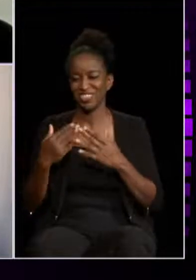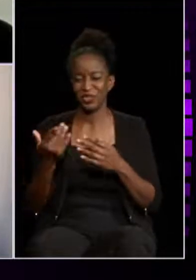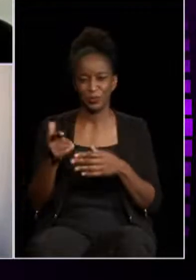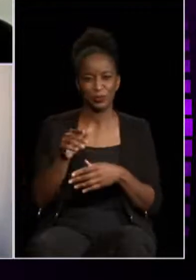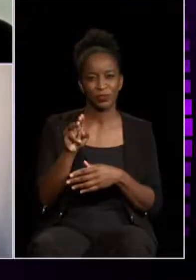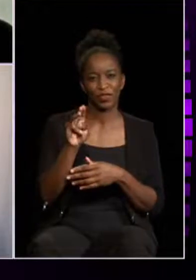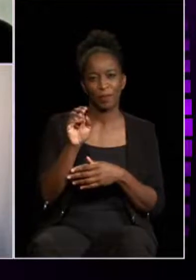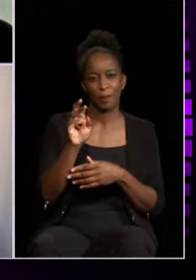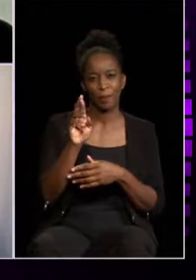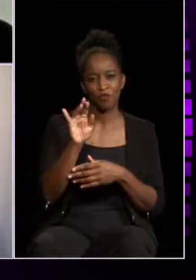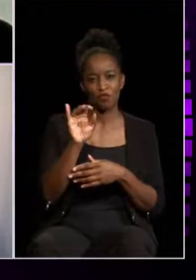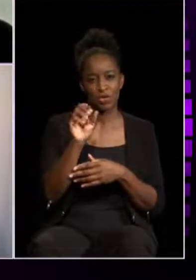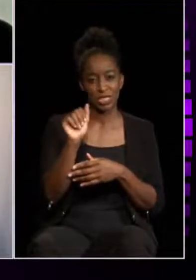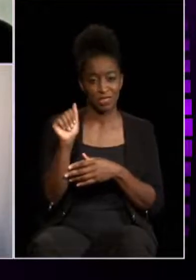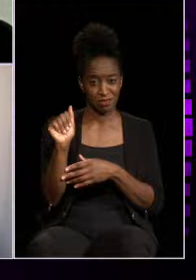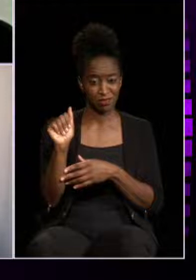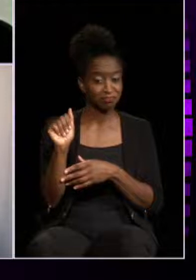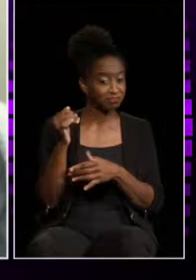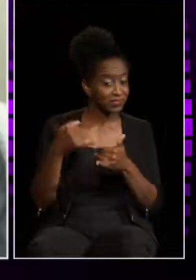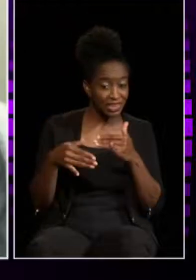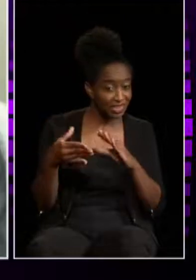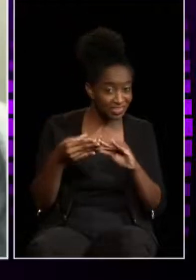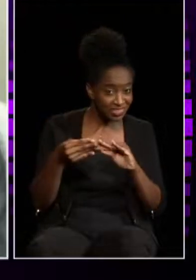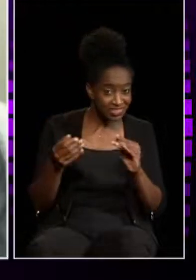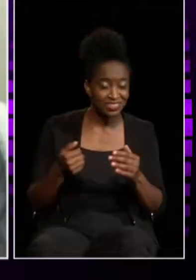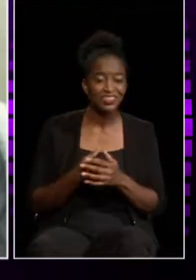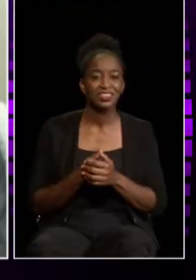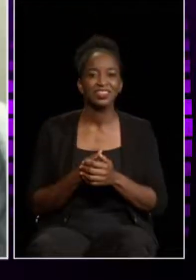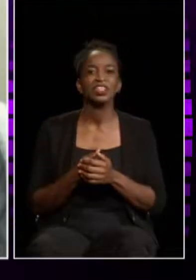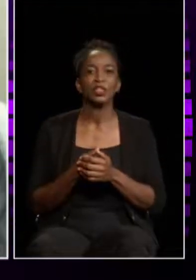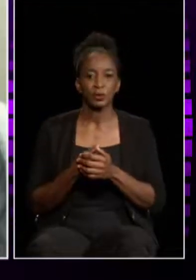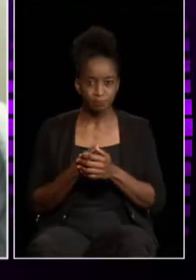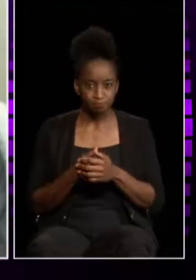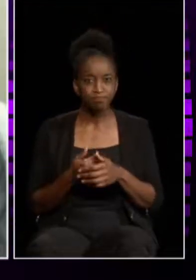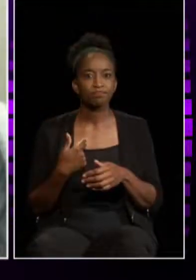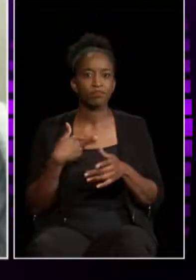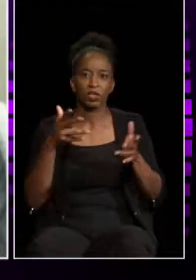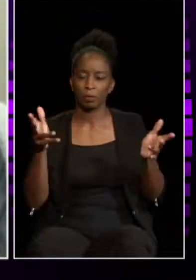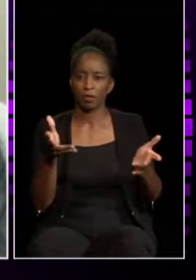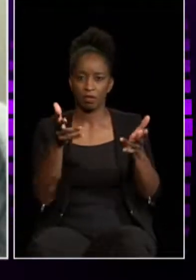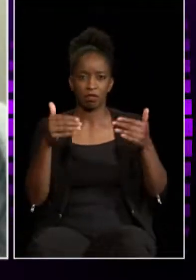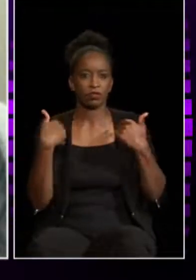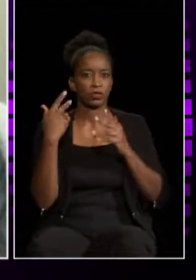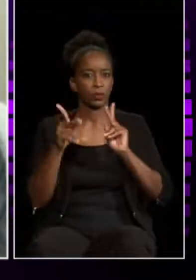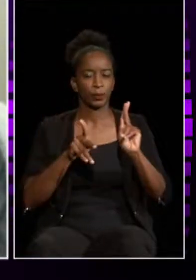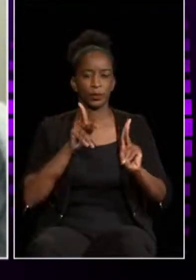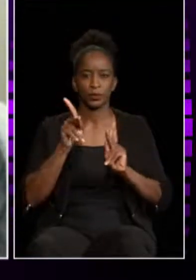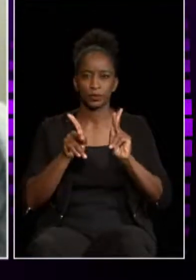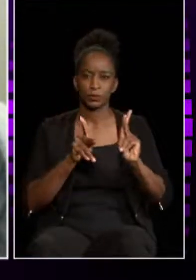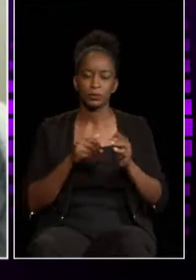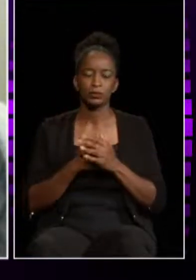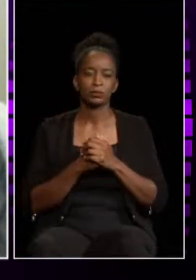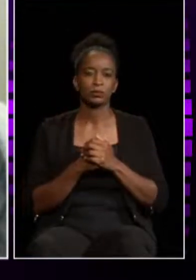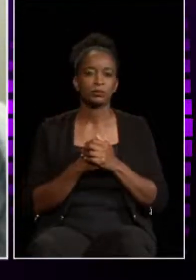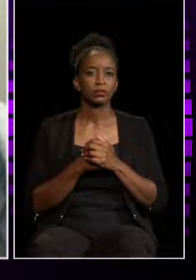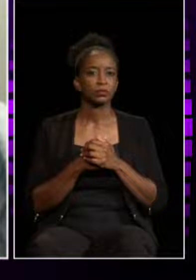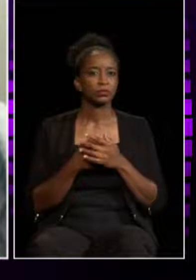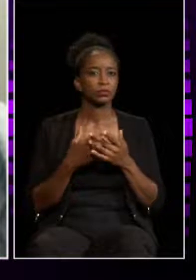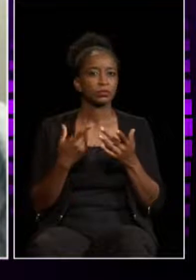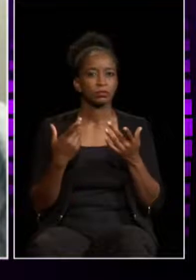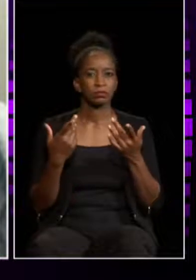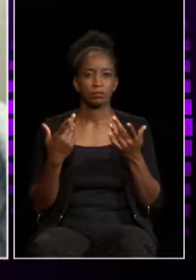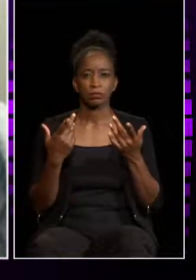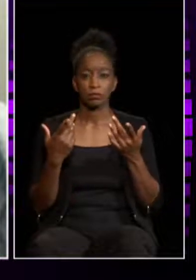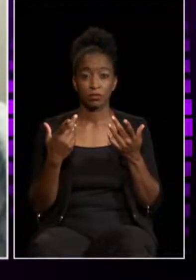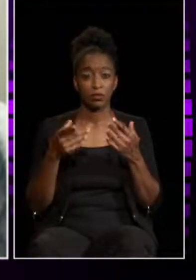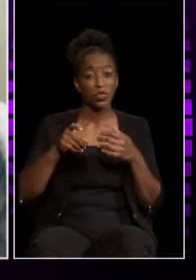So I'd like to add also a message to the youth as well, about trying to seek help as